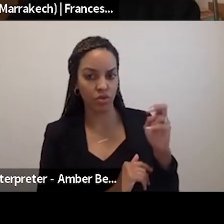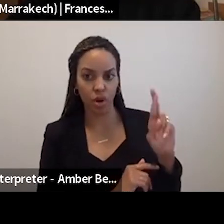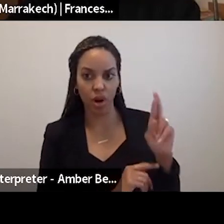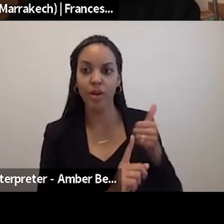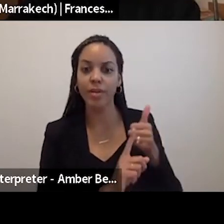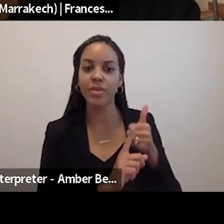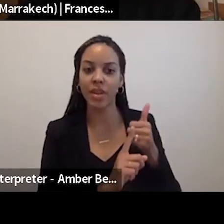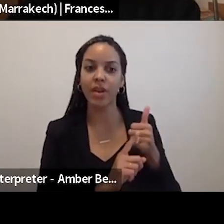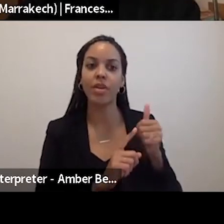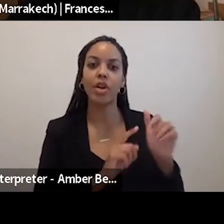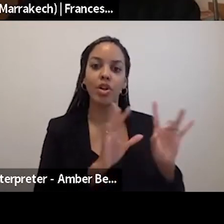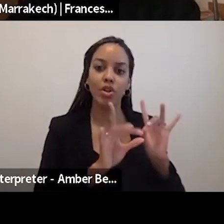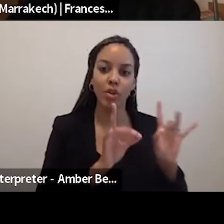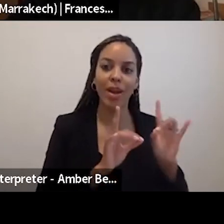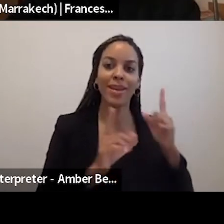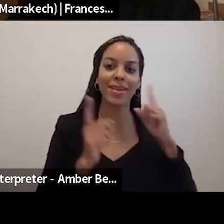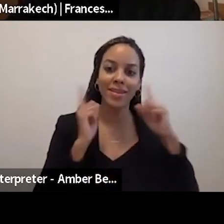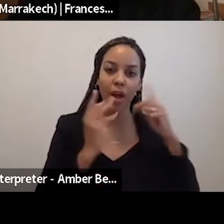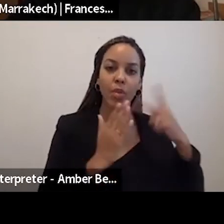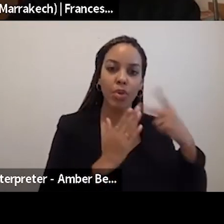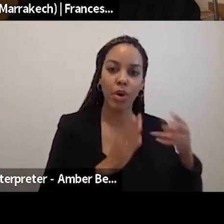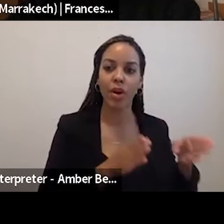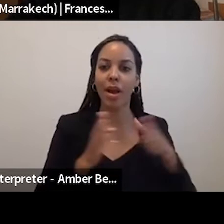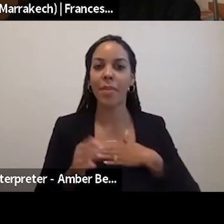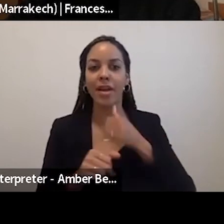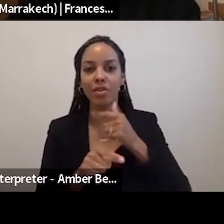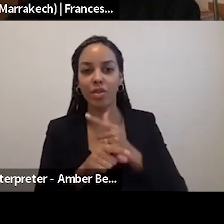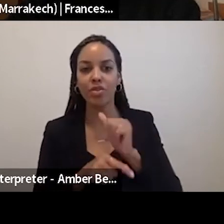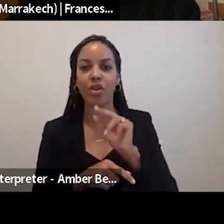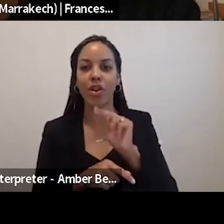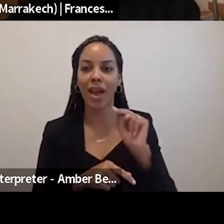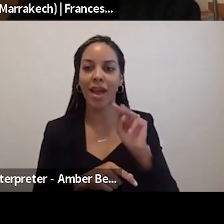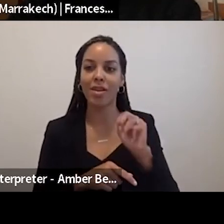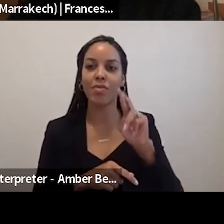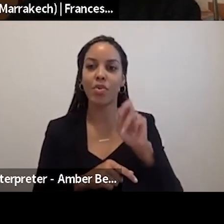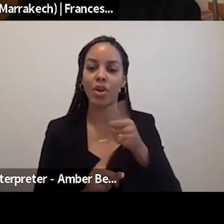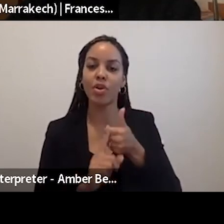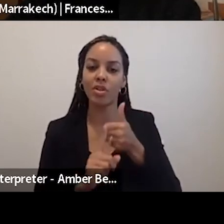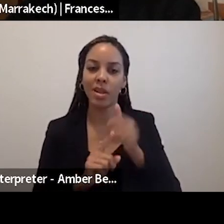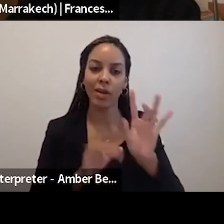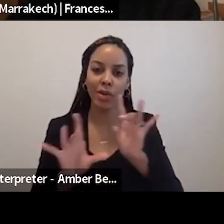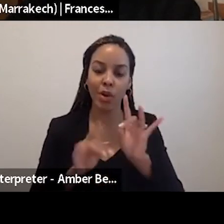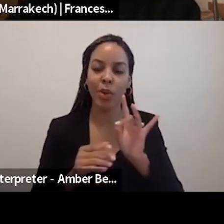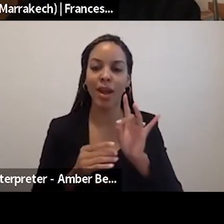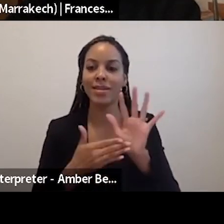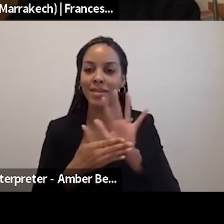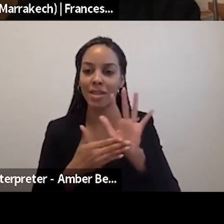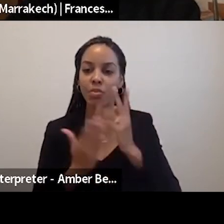sound program. My sister Anne Marie curates a cinema program, and these things feed in and out of each